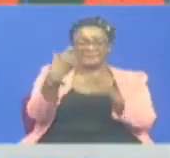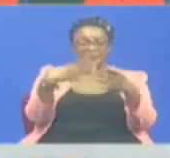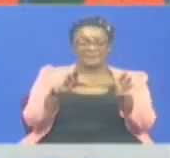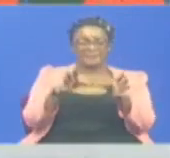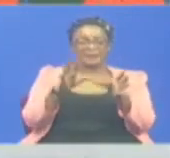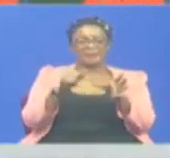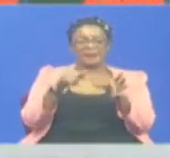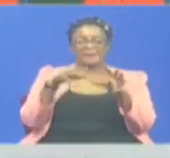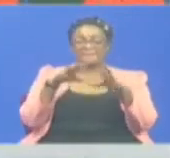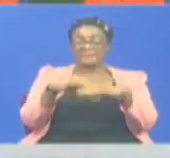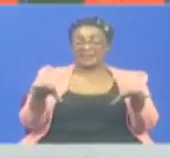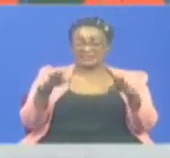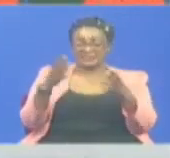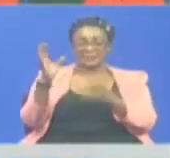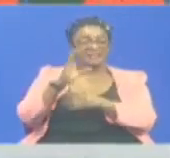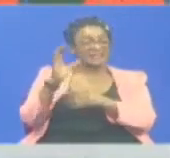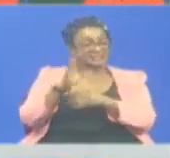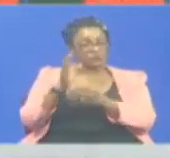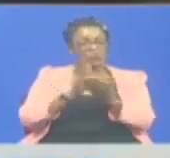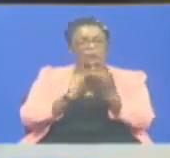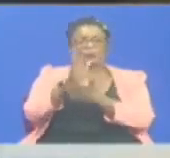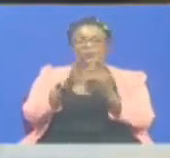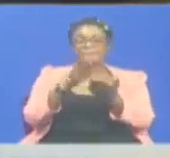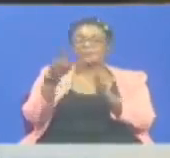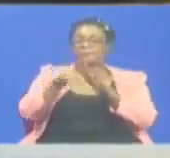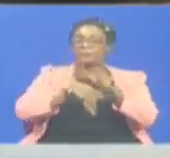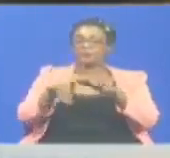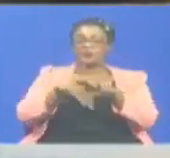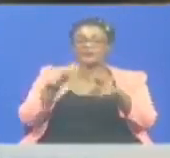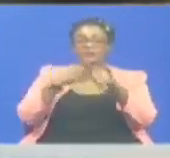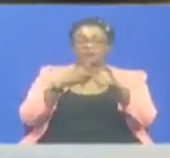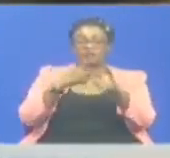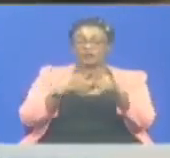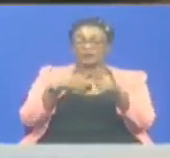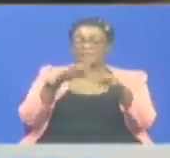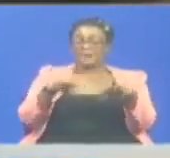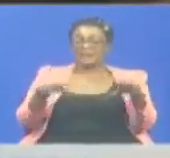market capitalization grew the proportion of the total market value to